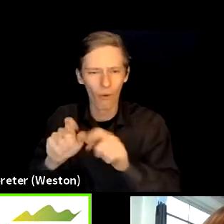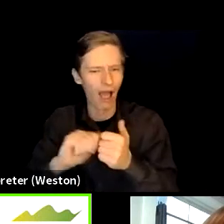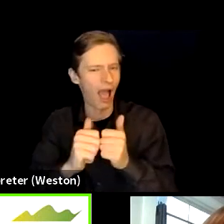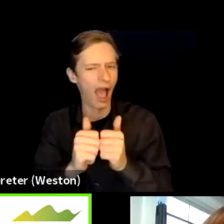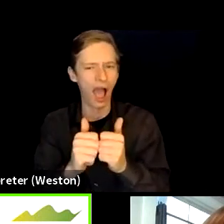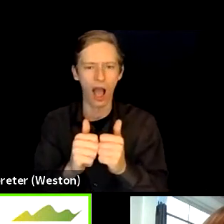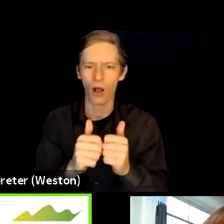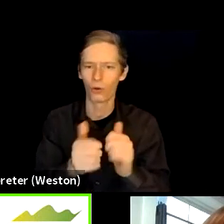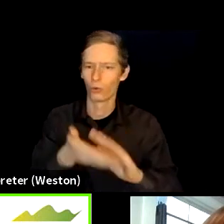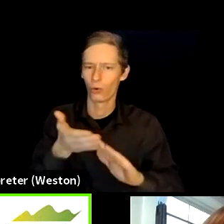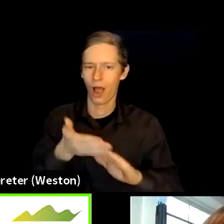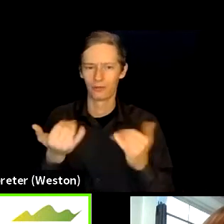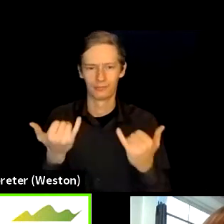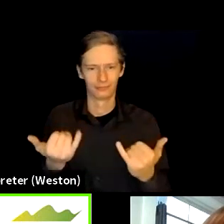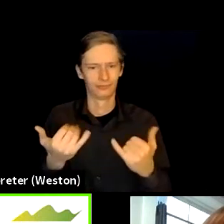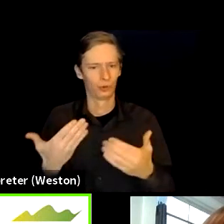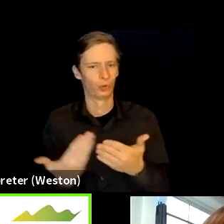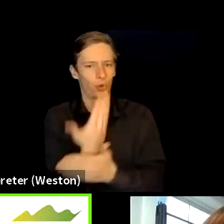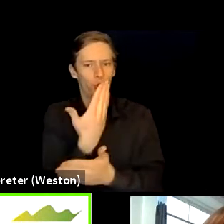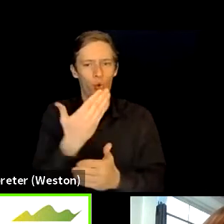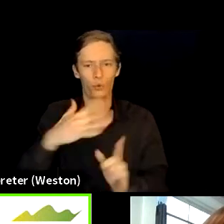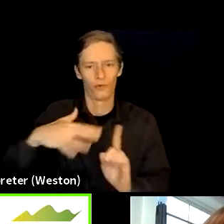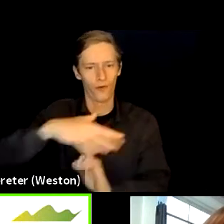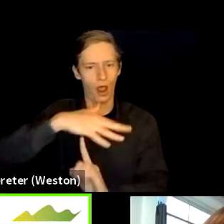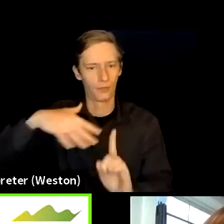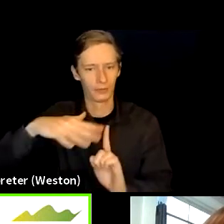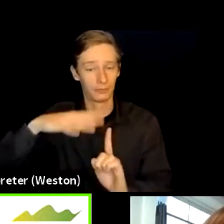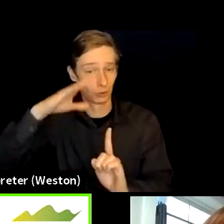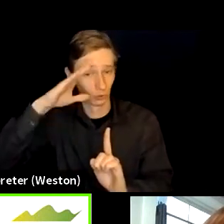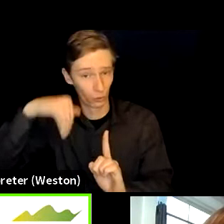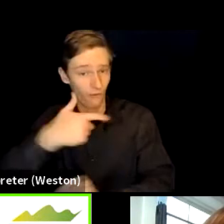be with us for quite some time. We knew vaccine was on the horizon